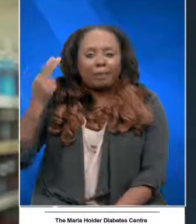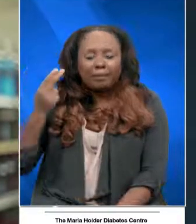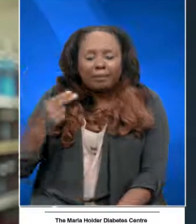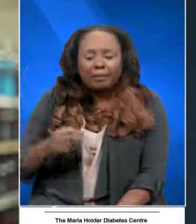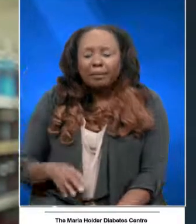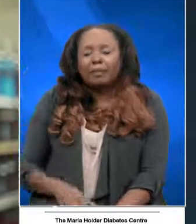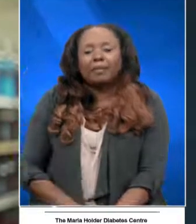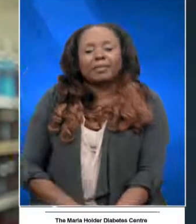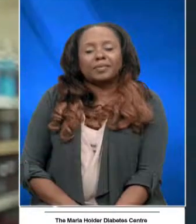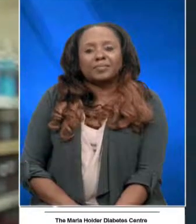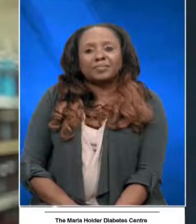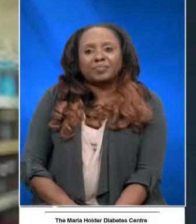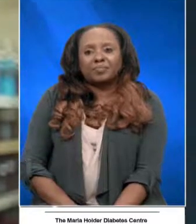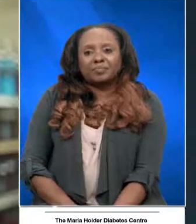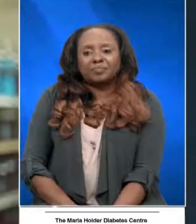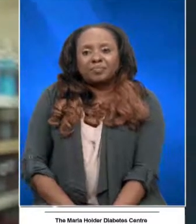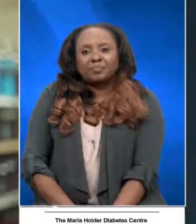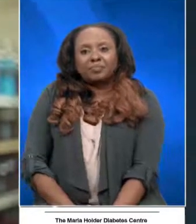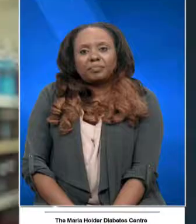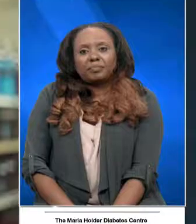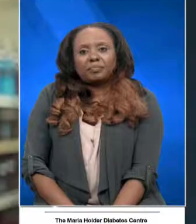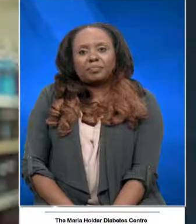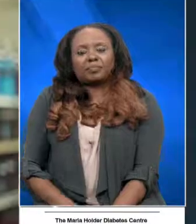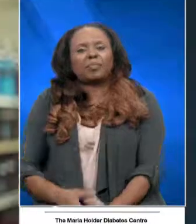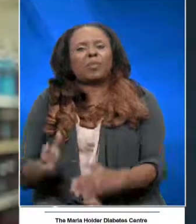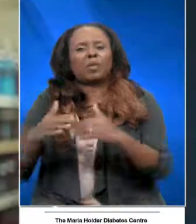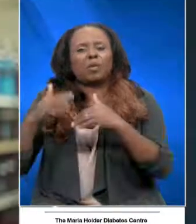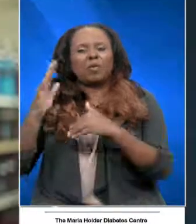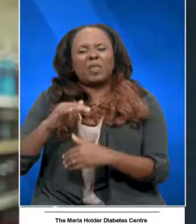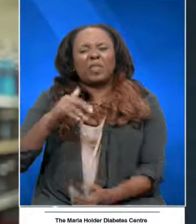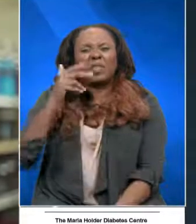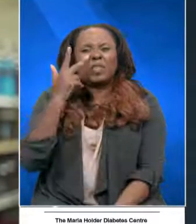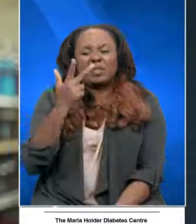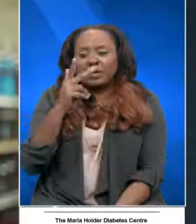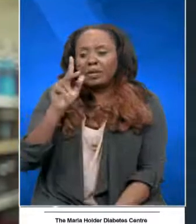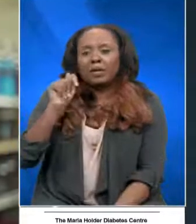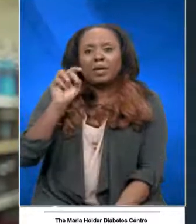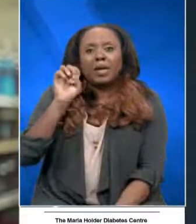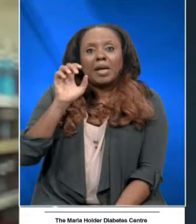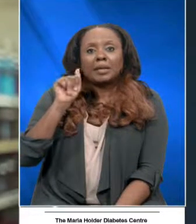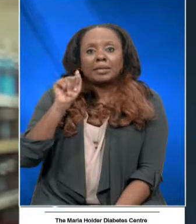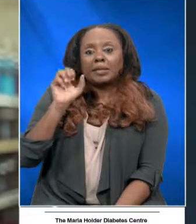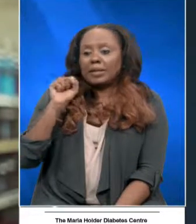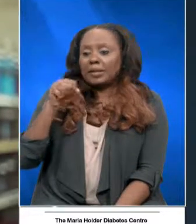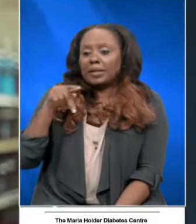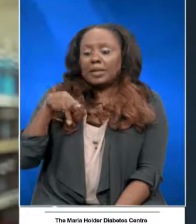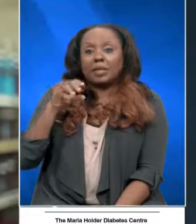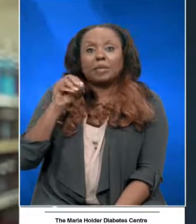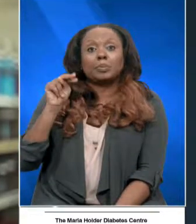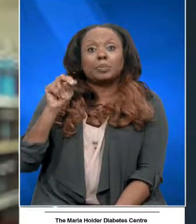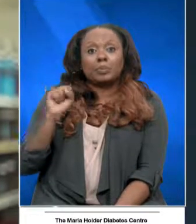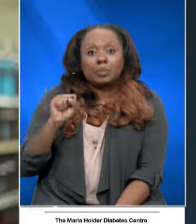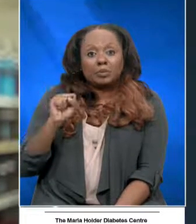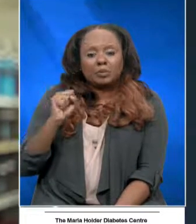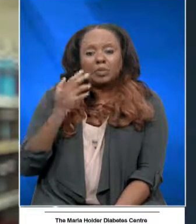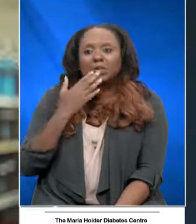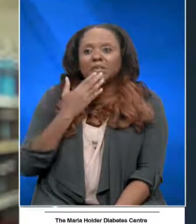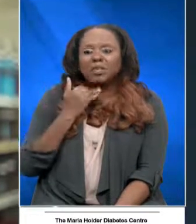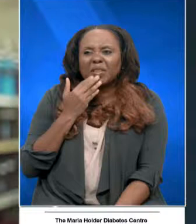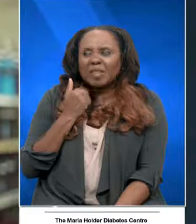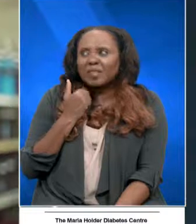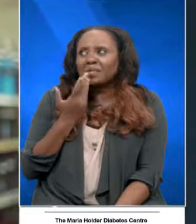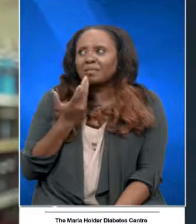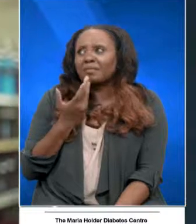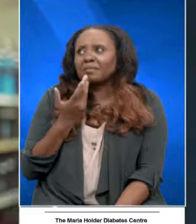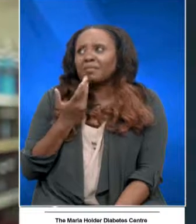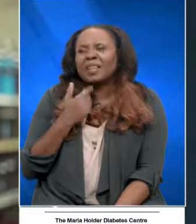about just over 3 teaspoons of sugar per cup of juice. So we need to be mindful of these. I usually say to